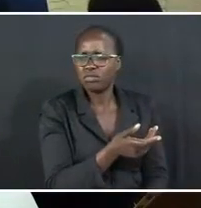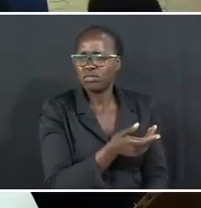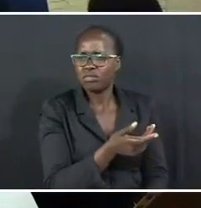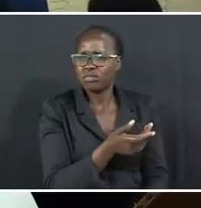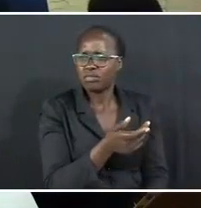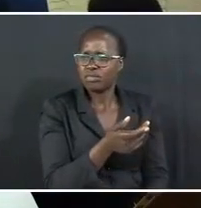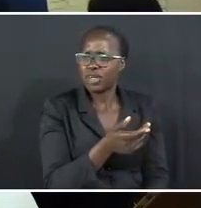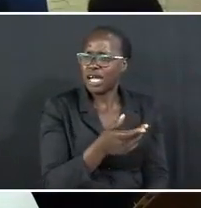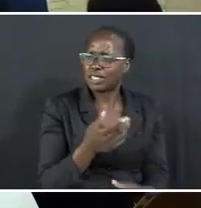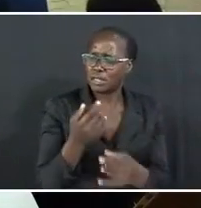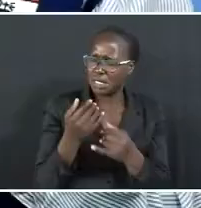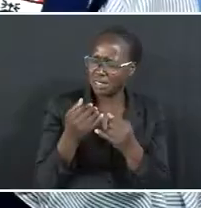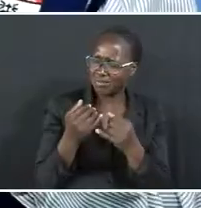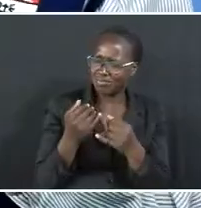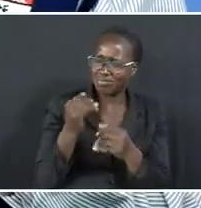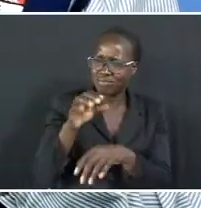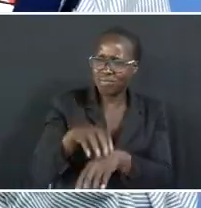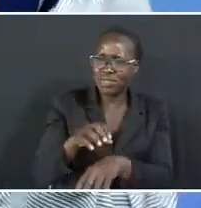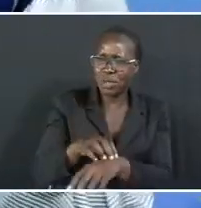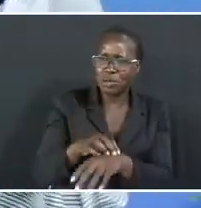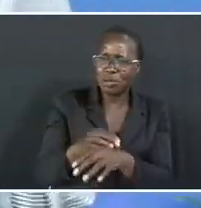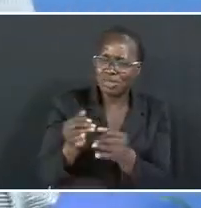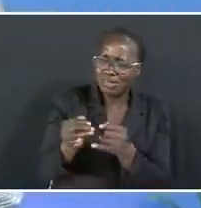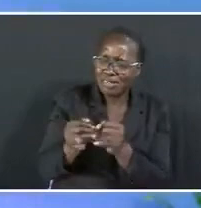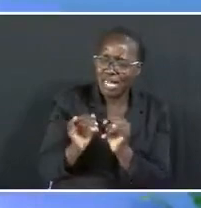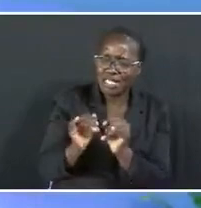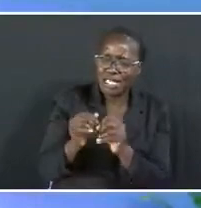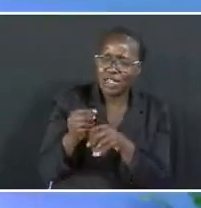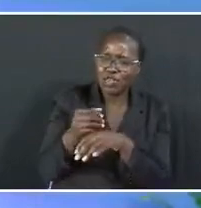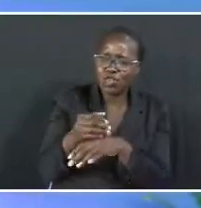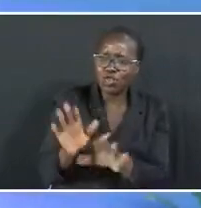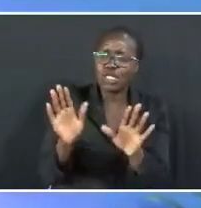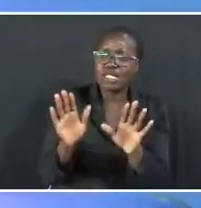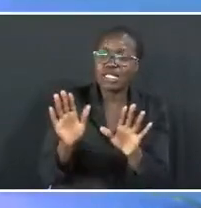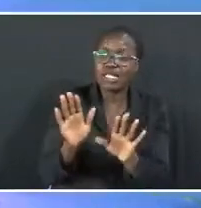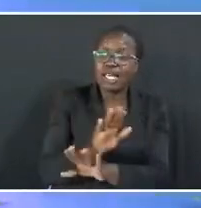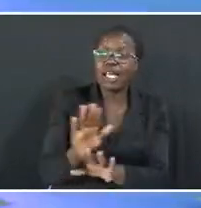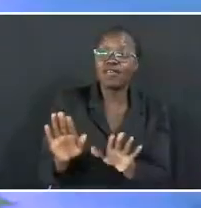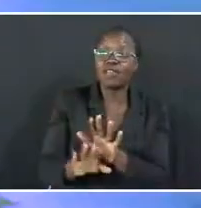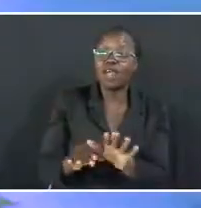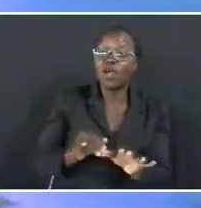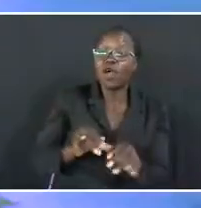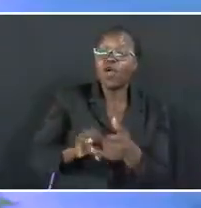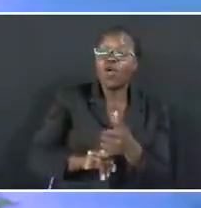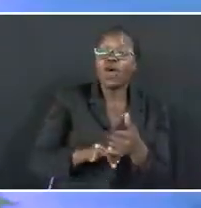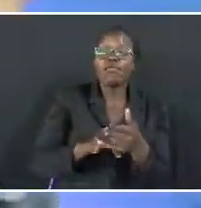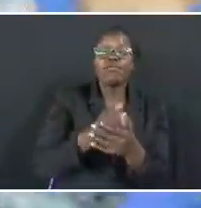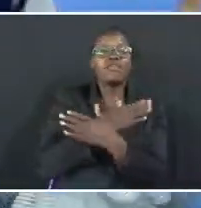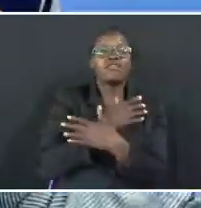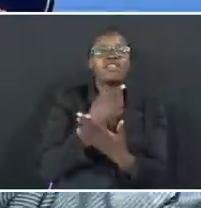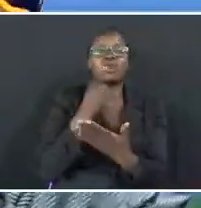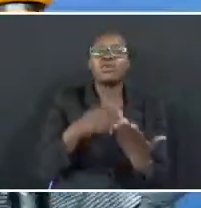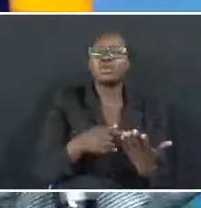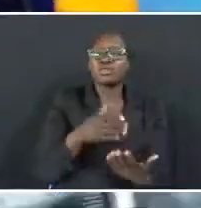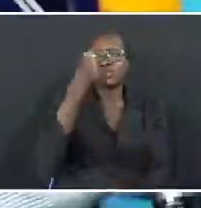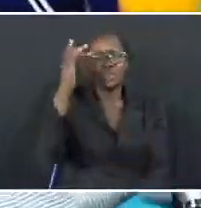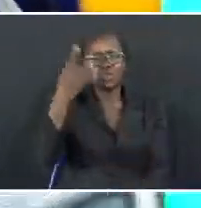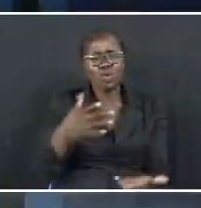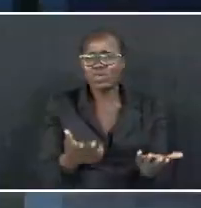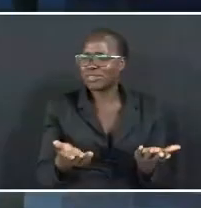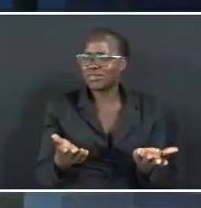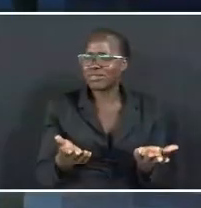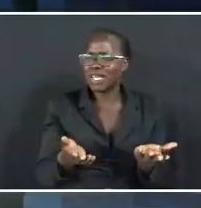And Job goes through trials and he loses everything. And his wife and friends come and tell him, you know what, Job?